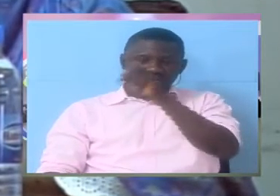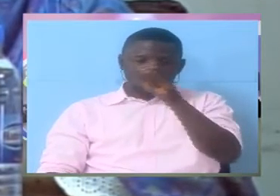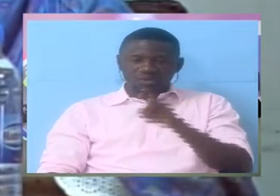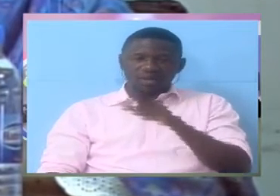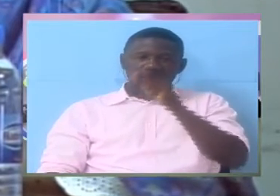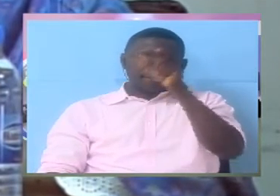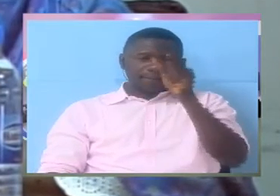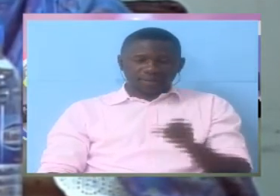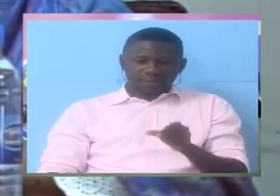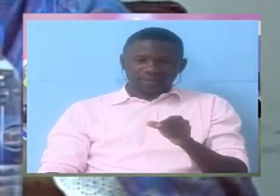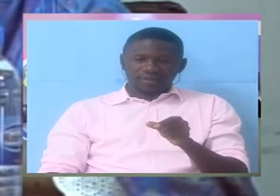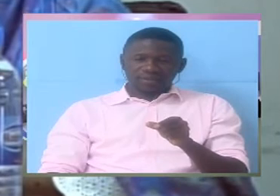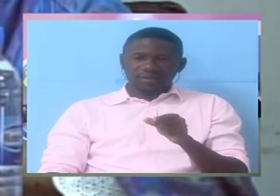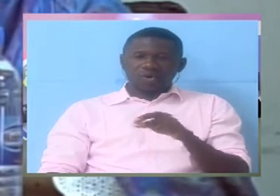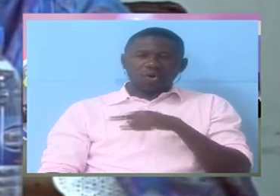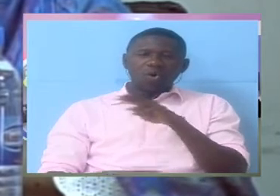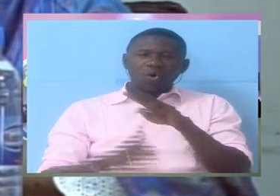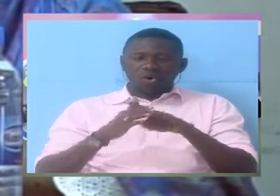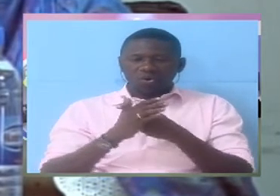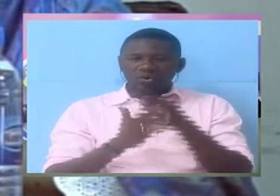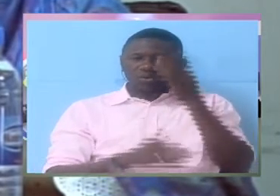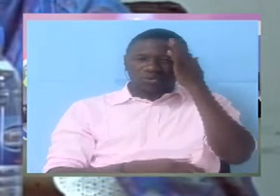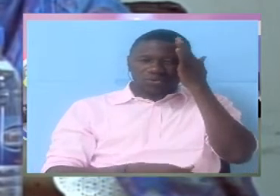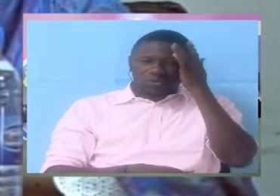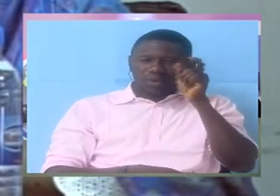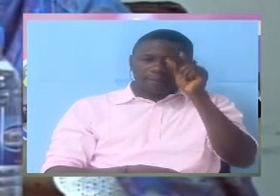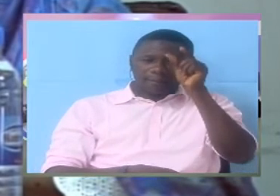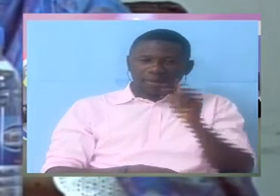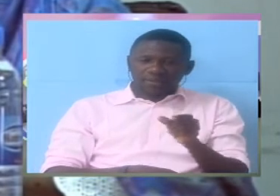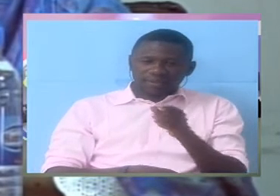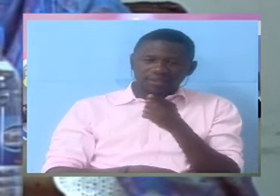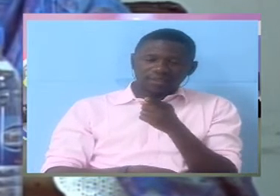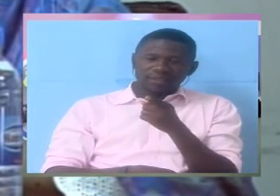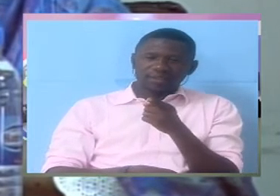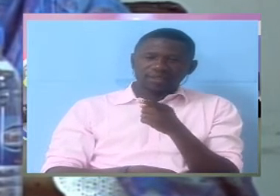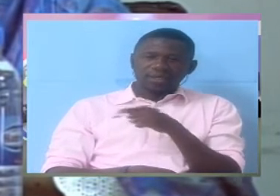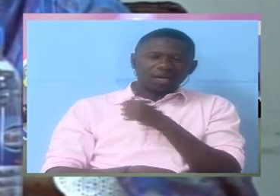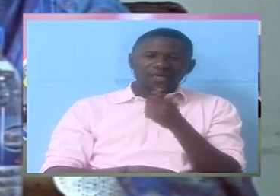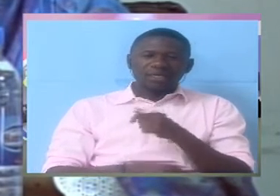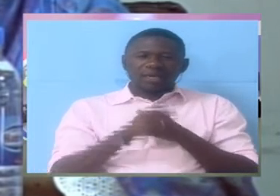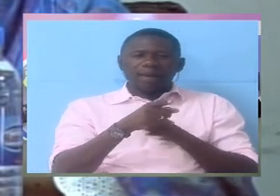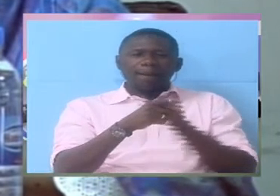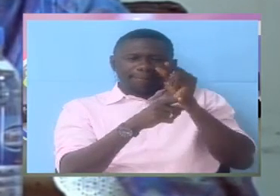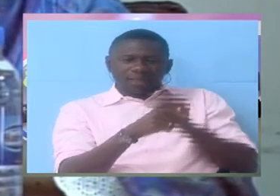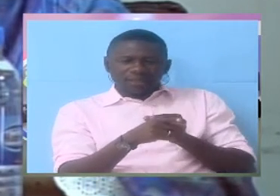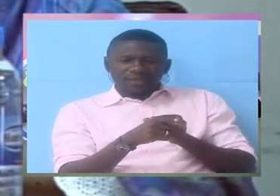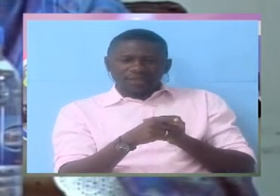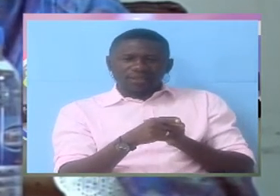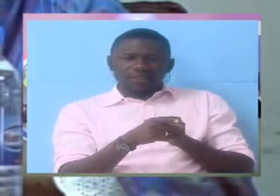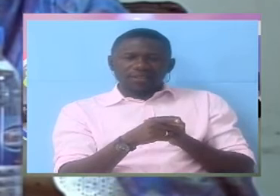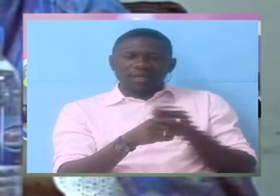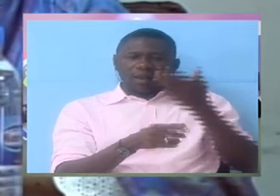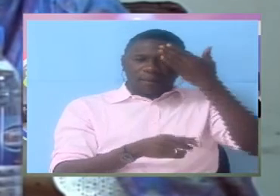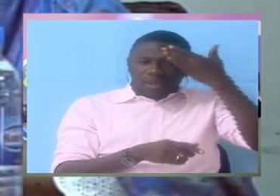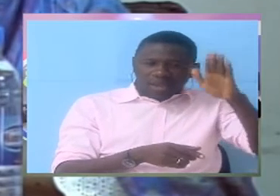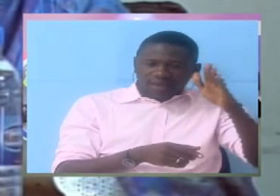person or a suspect, and he or she behaved in the